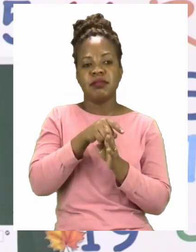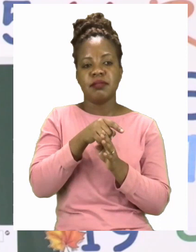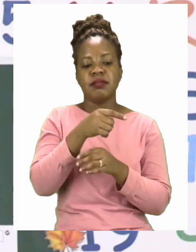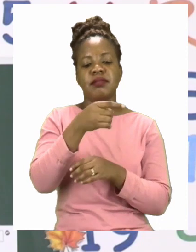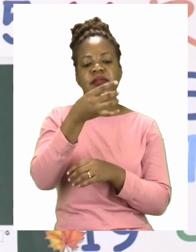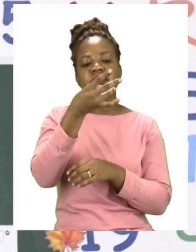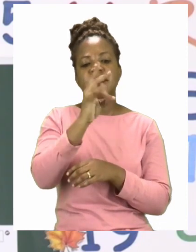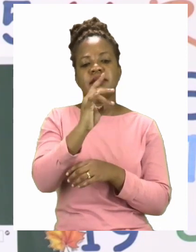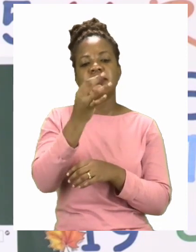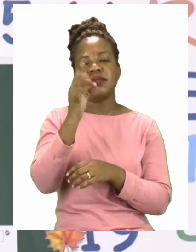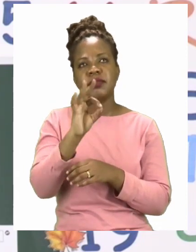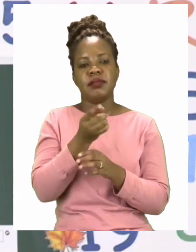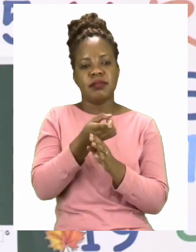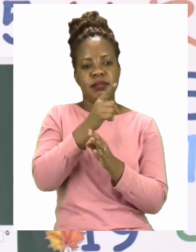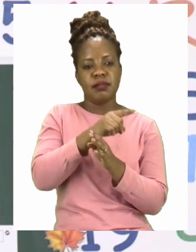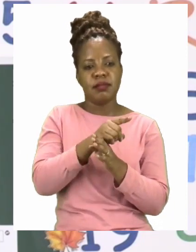79,